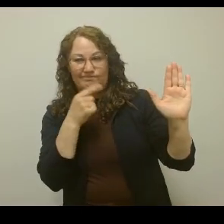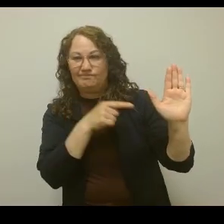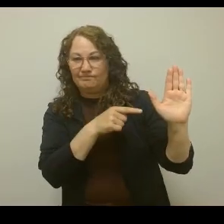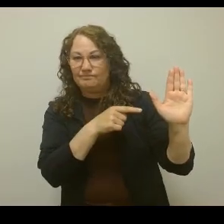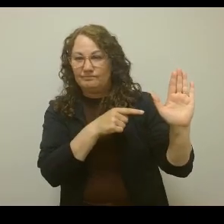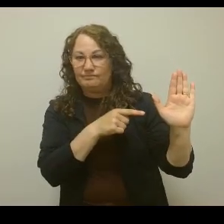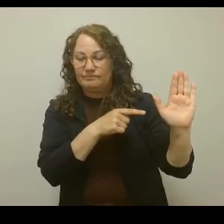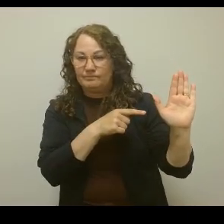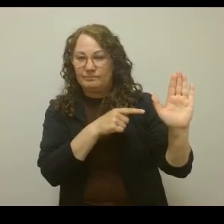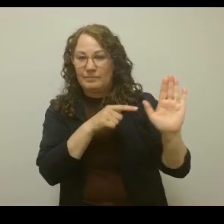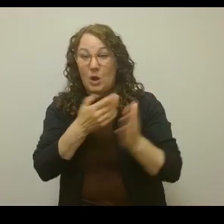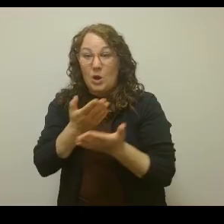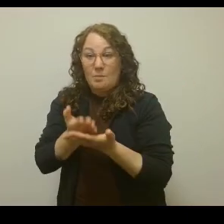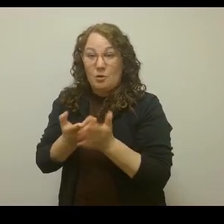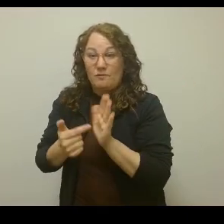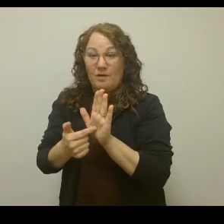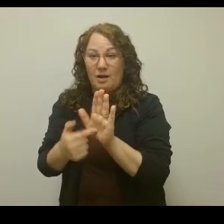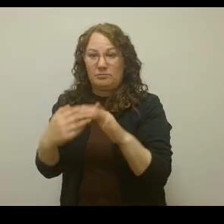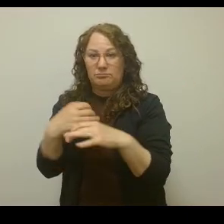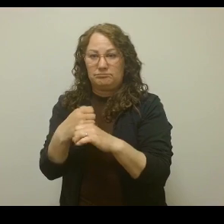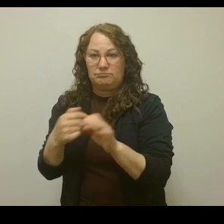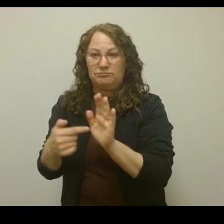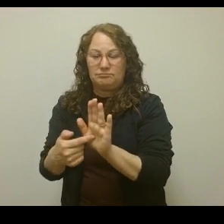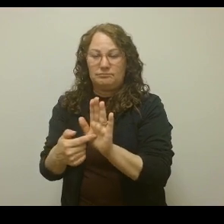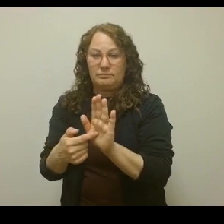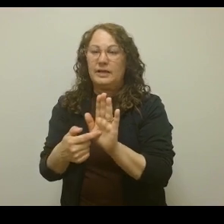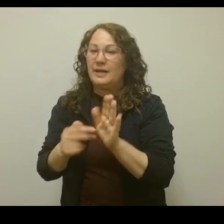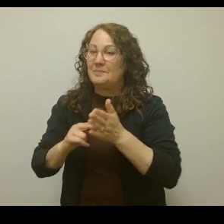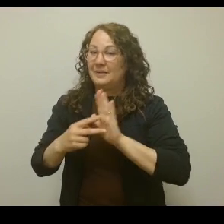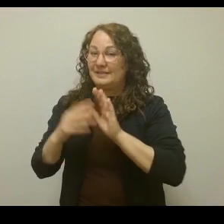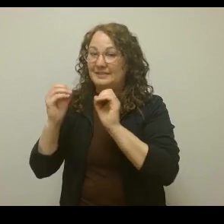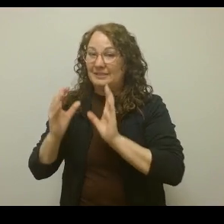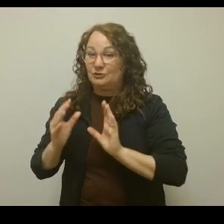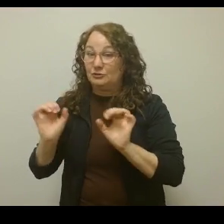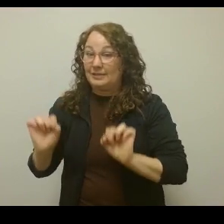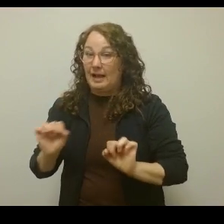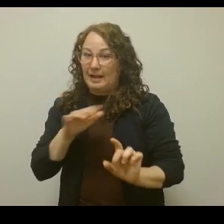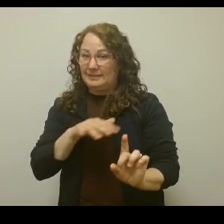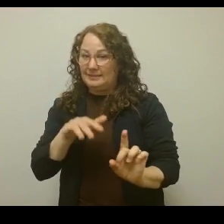right? And this is one way that our instructors assess our